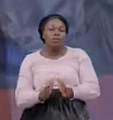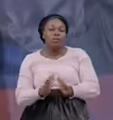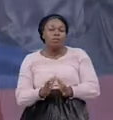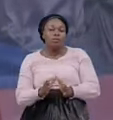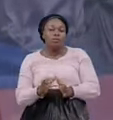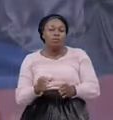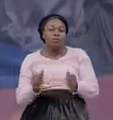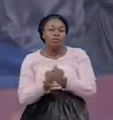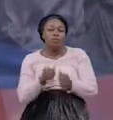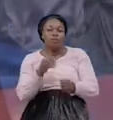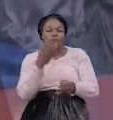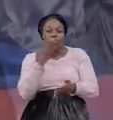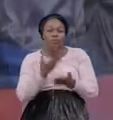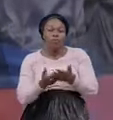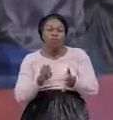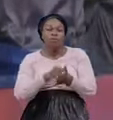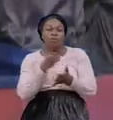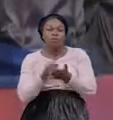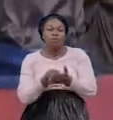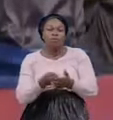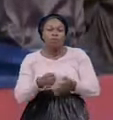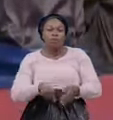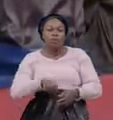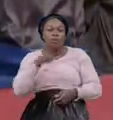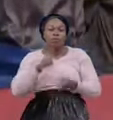evidences. I'm proud to be a lawyer.